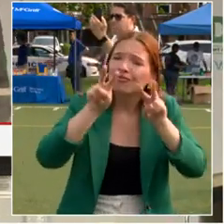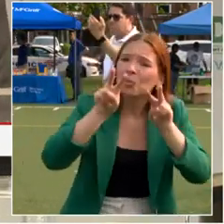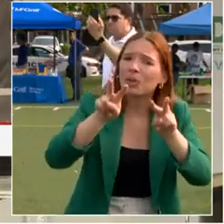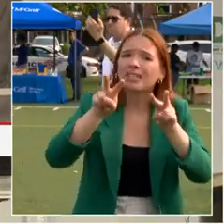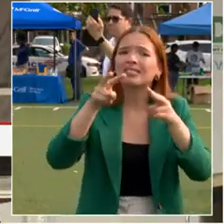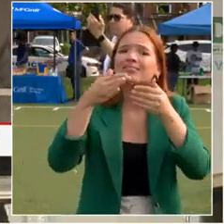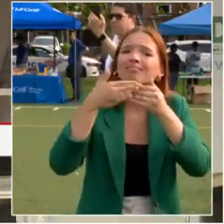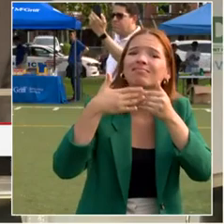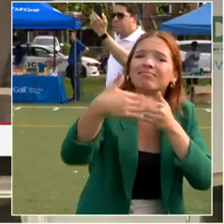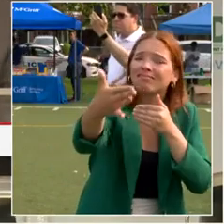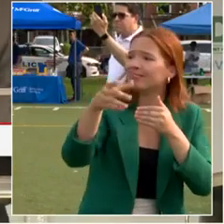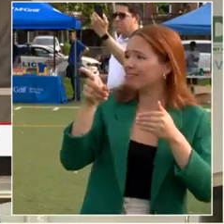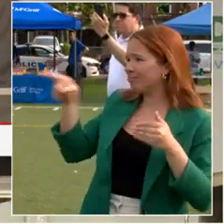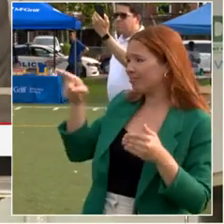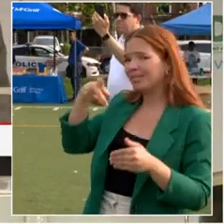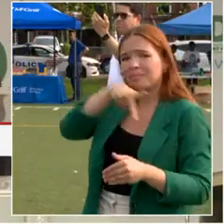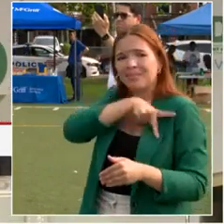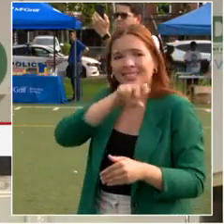the officers under her command.